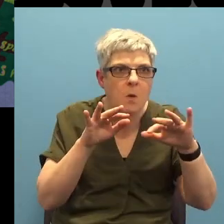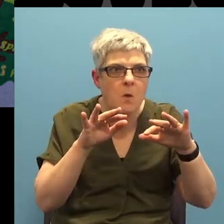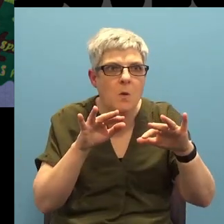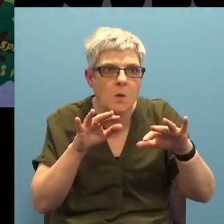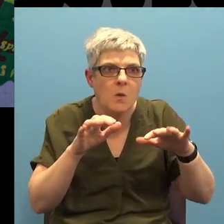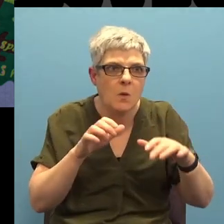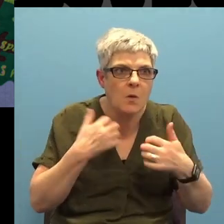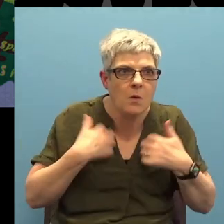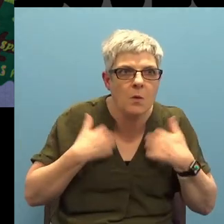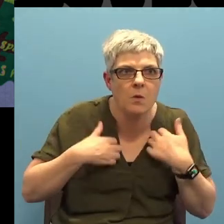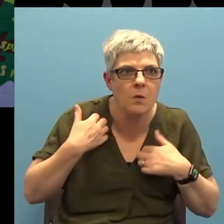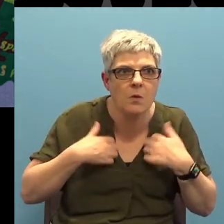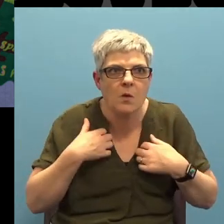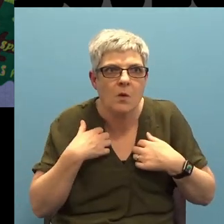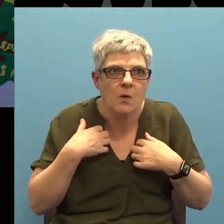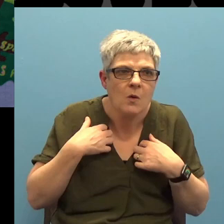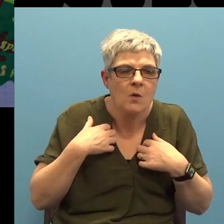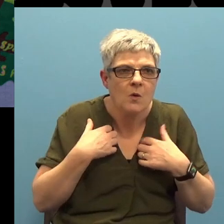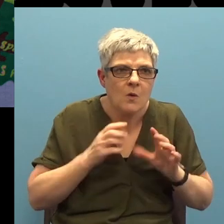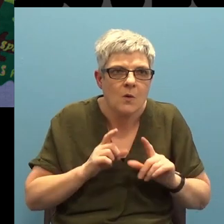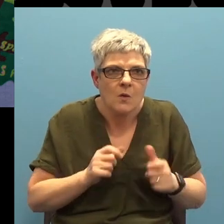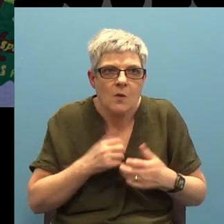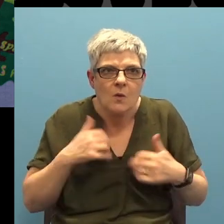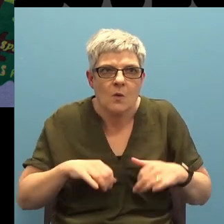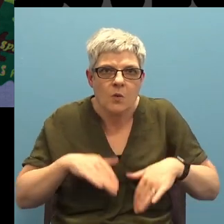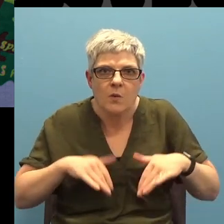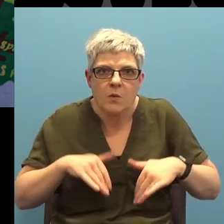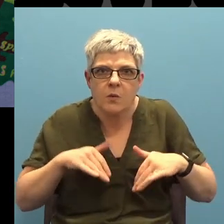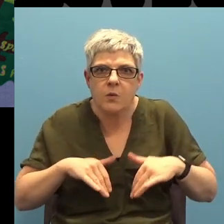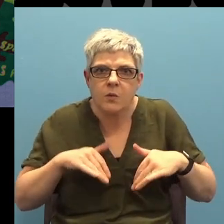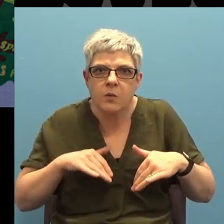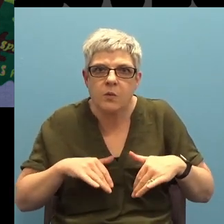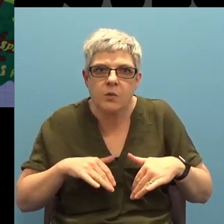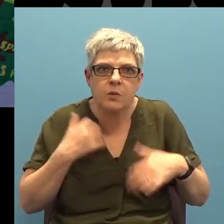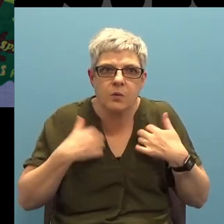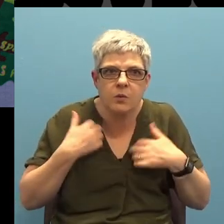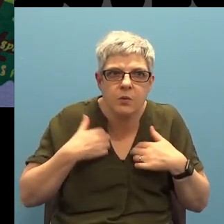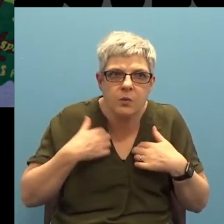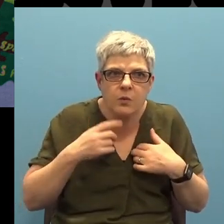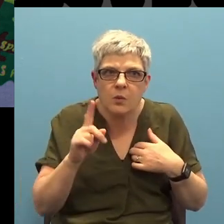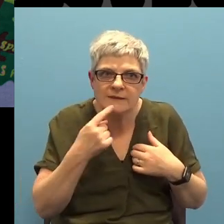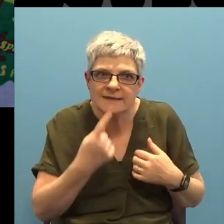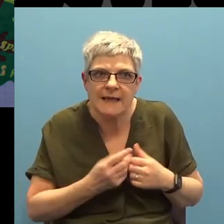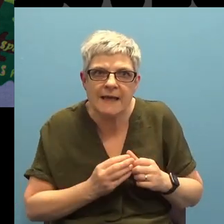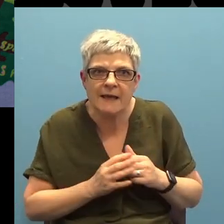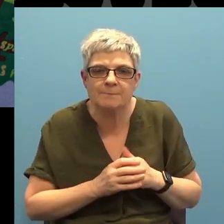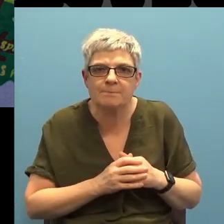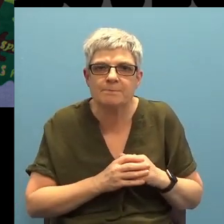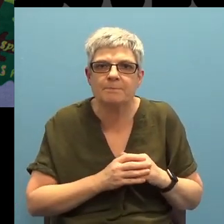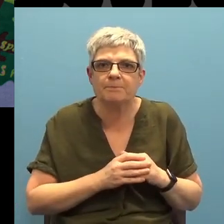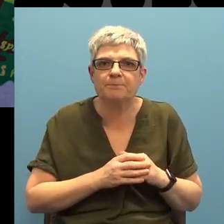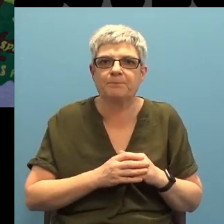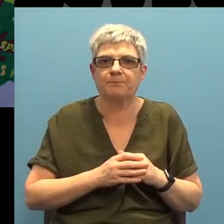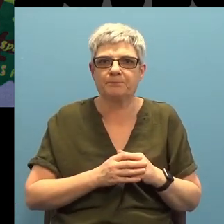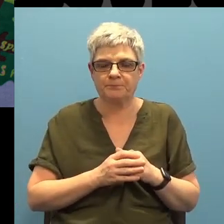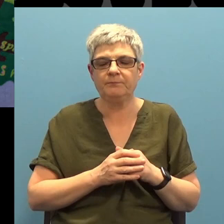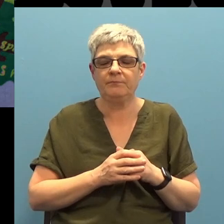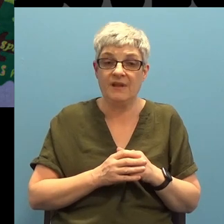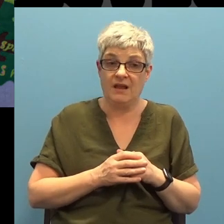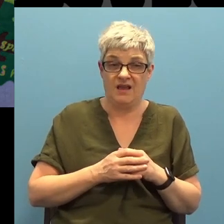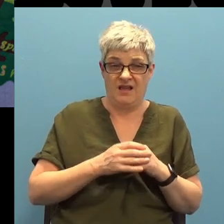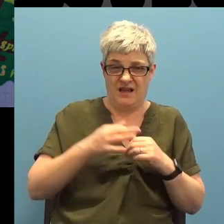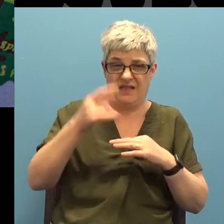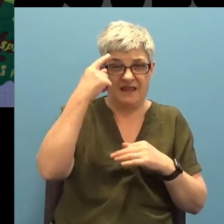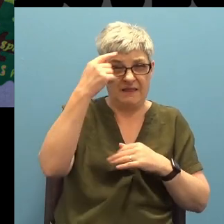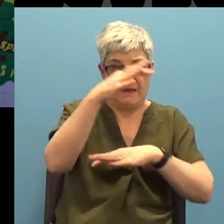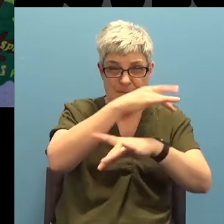him. Every ear is adjusted, waiting for those first words. I imagine the